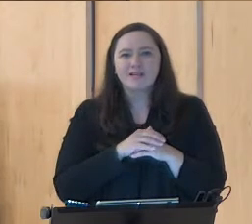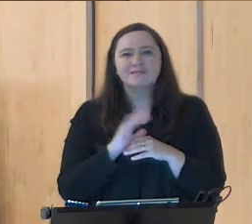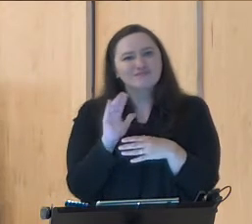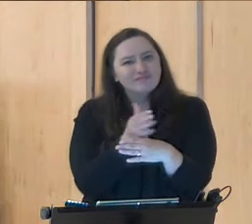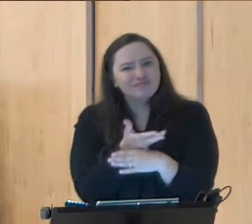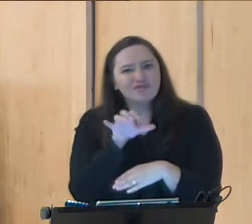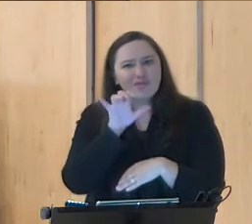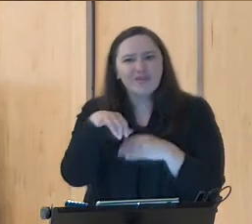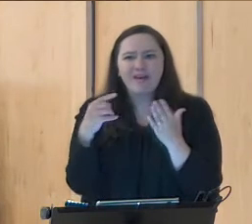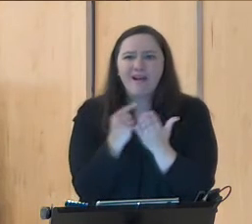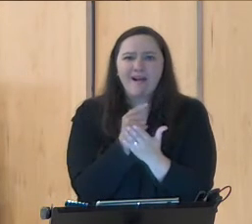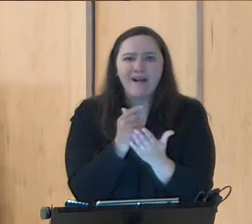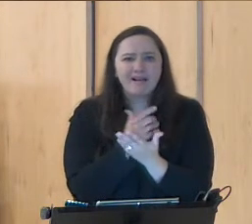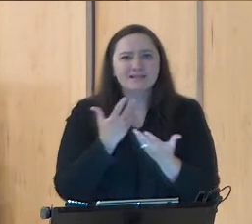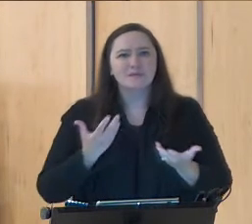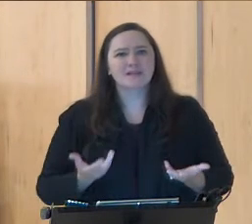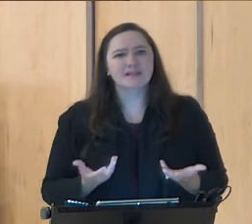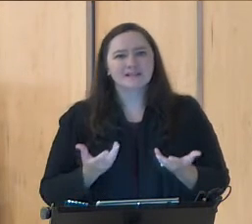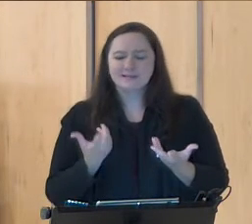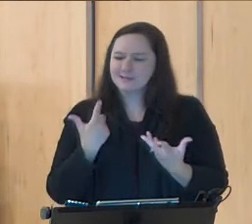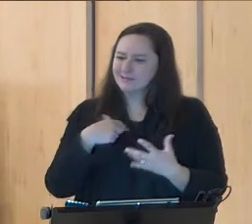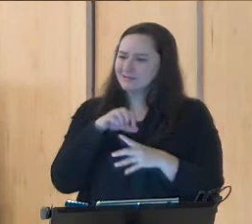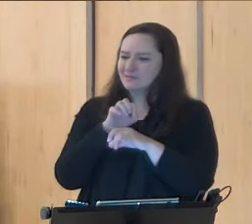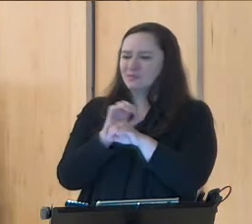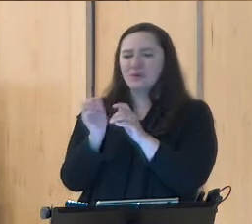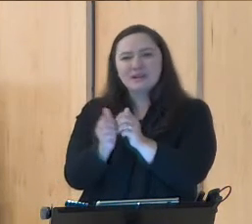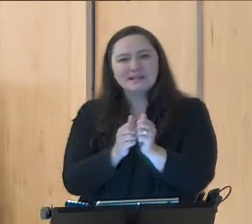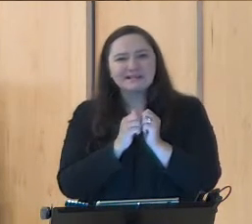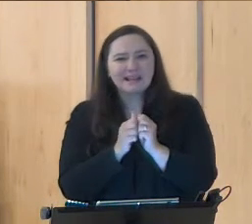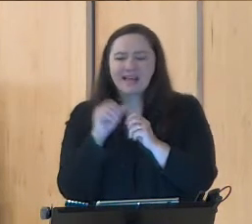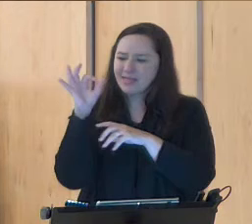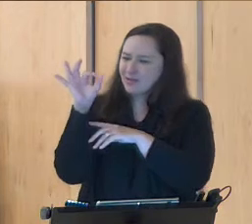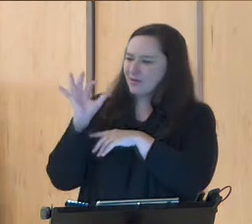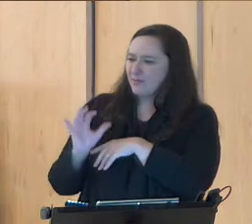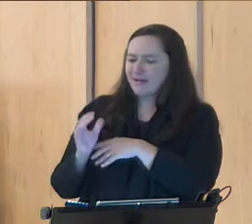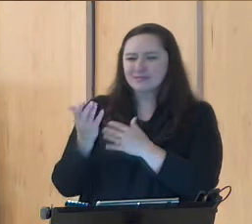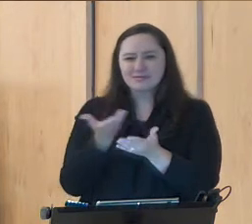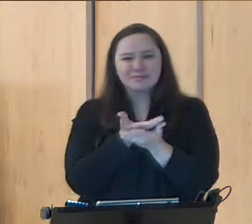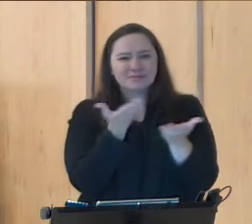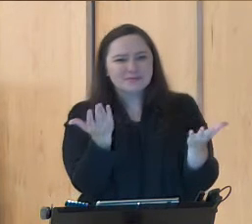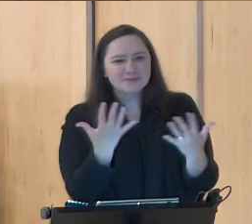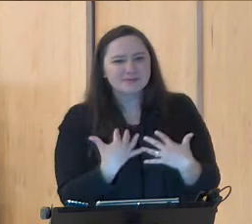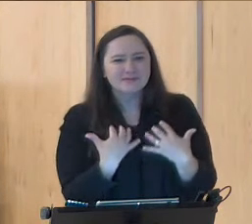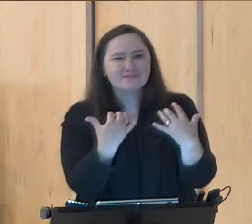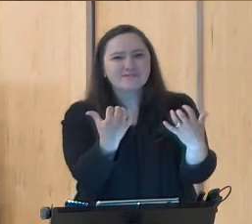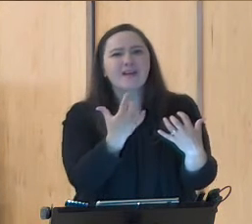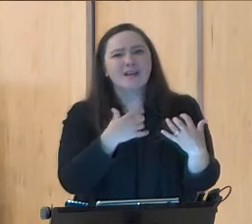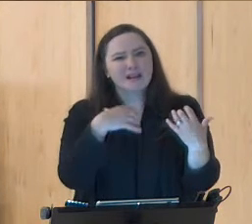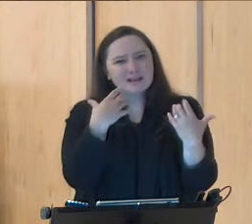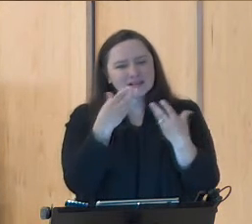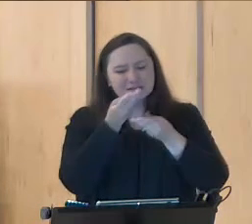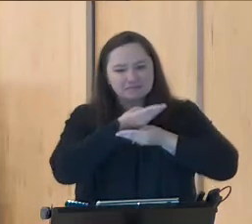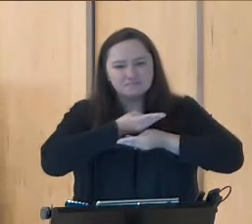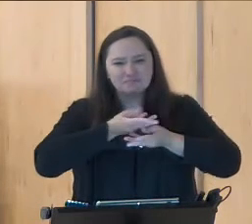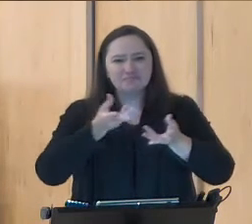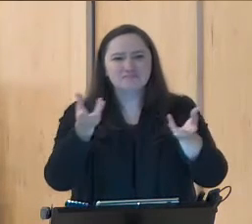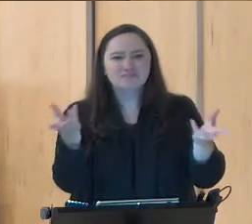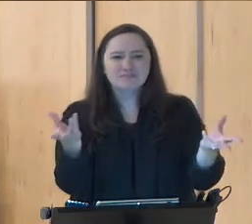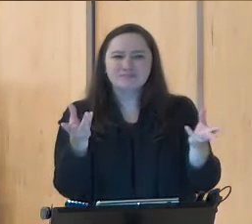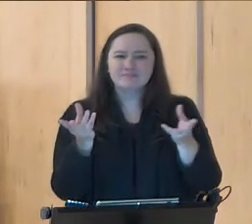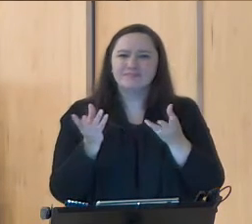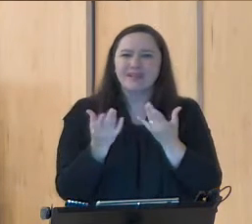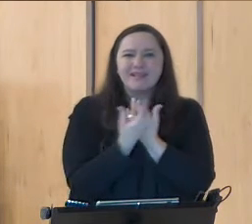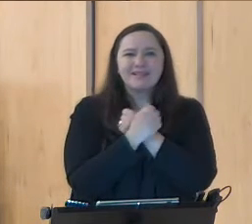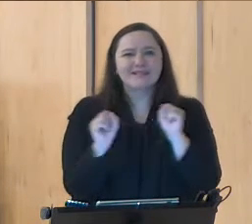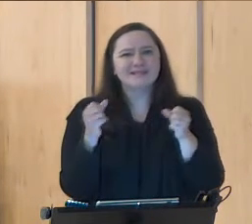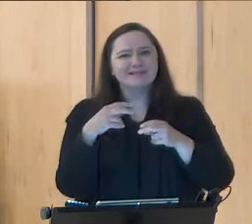that gospel, as we work together as pastors and members to spread the saving name of Jesus throughout